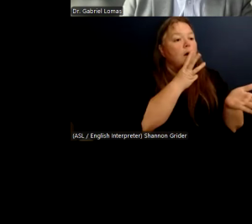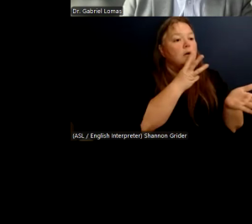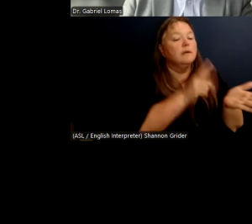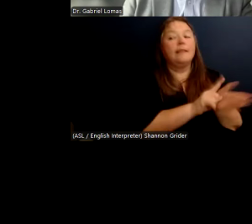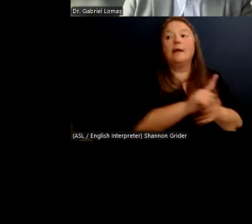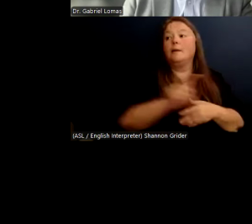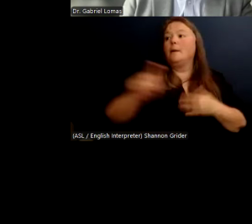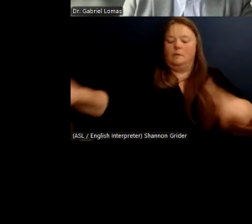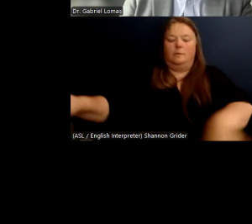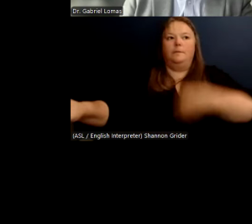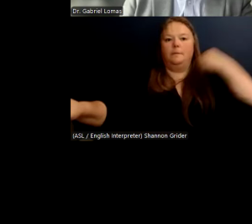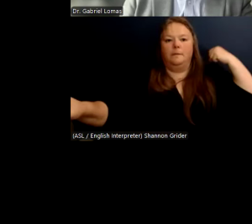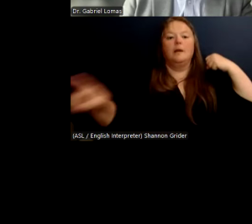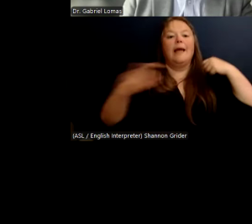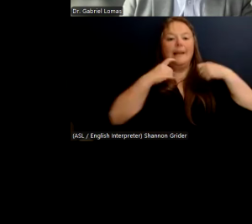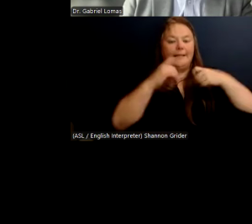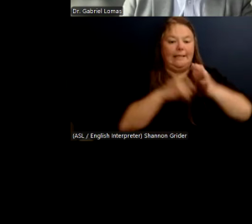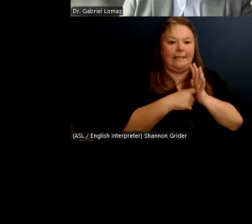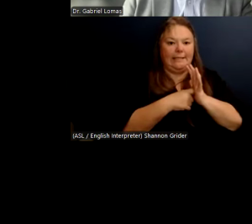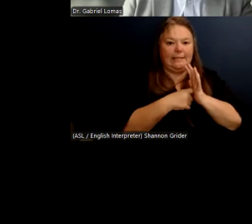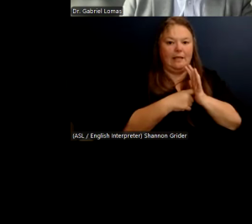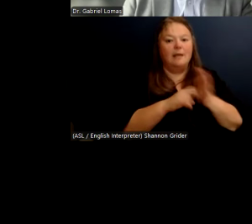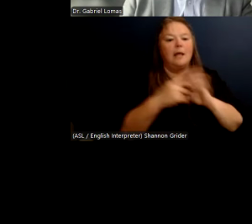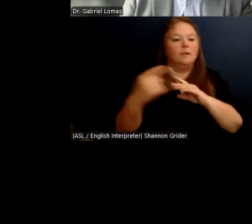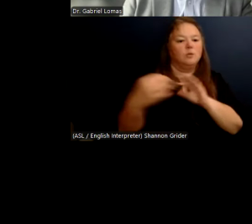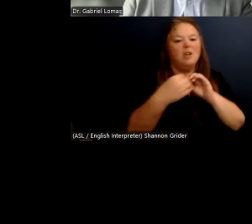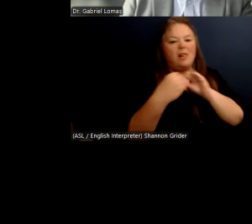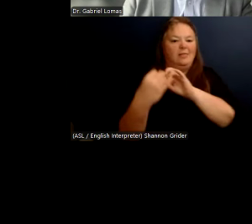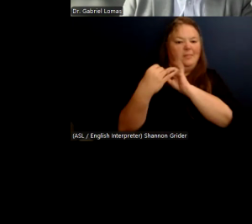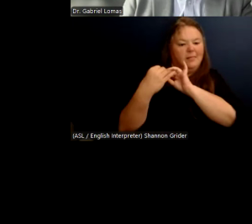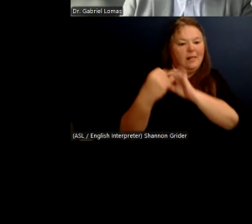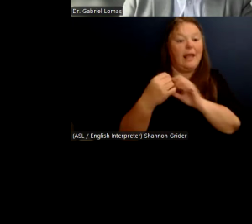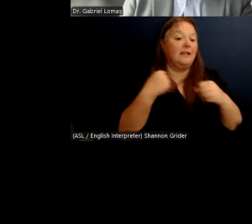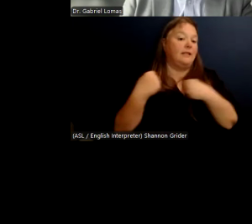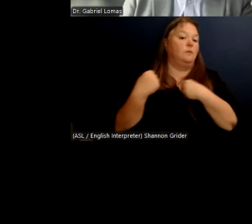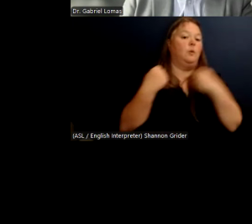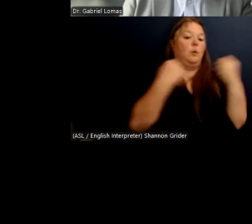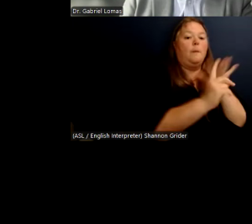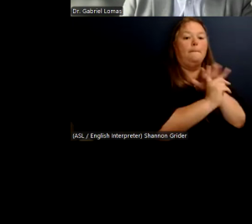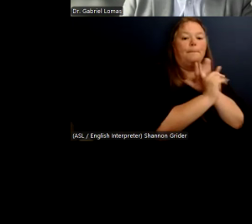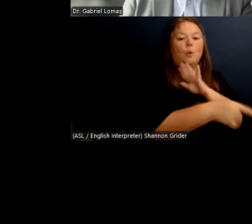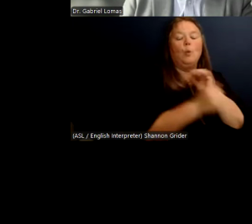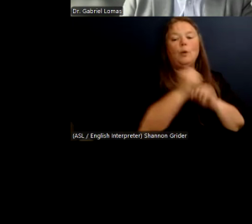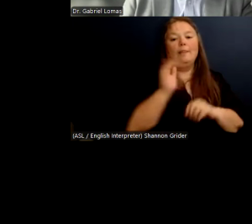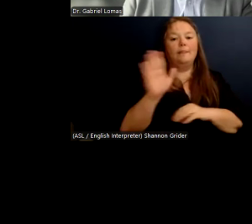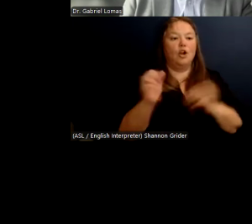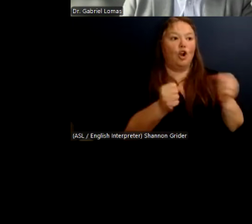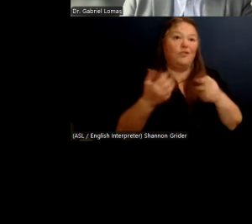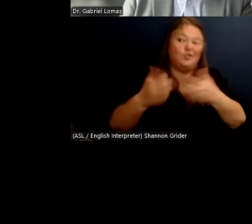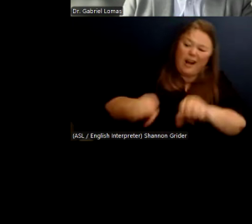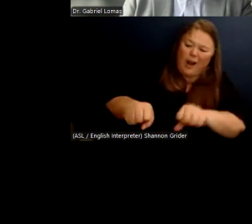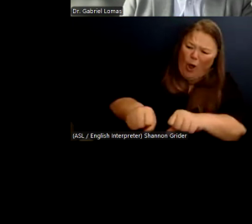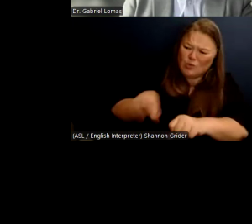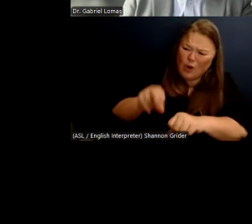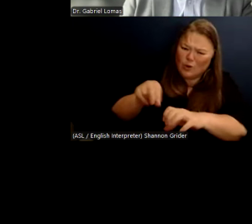the desk and car keys, leading to a struggle, and drove off with this person's car while they're hanging on, trying to